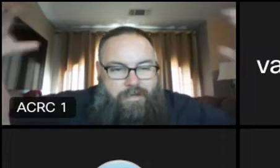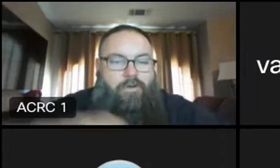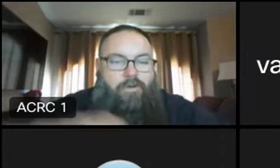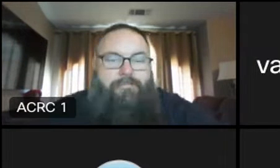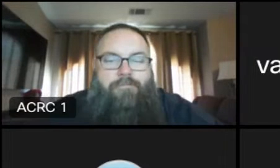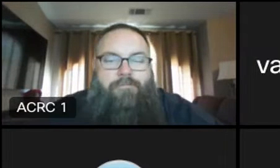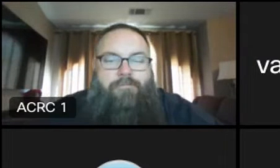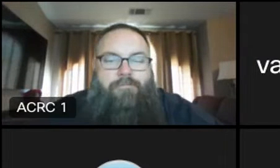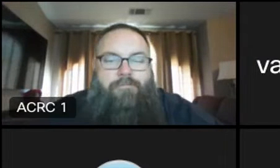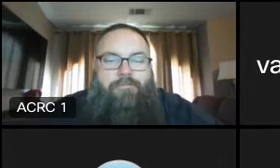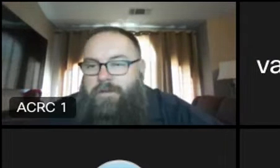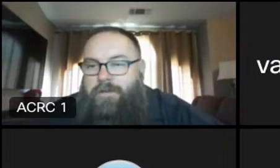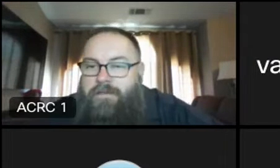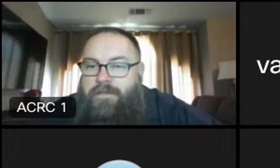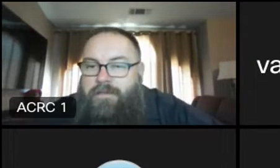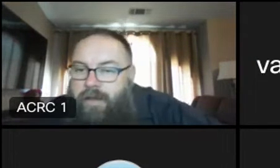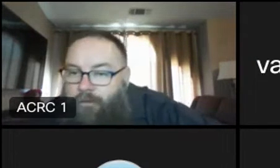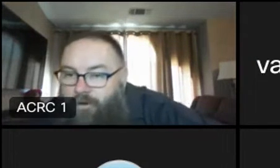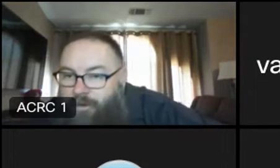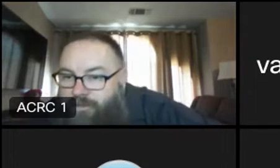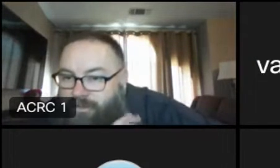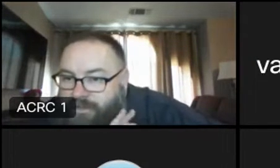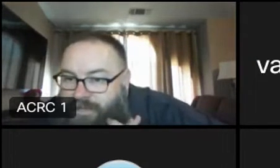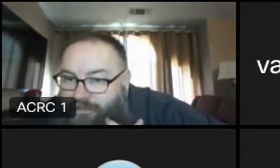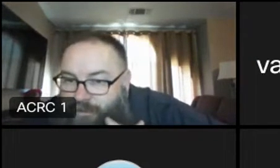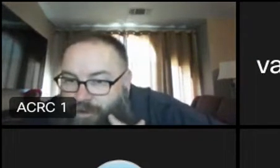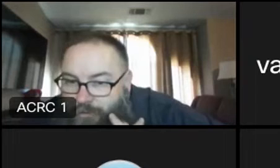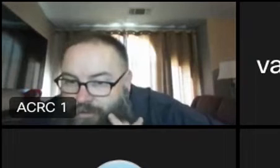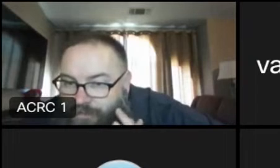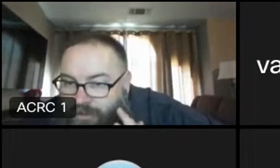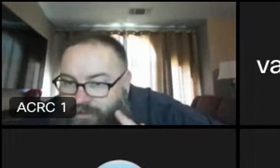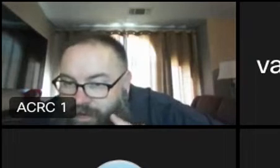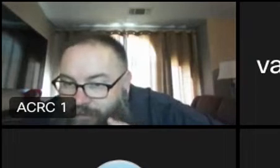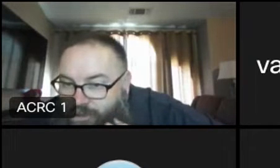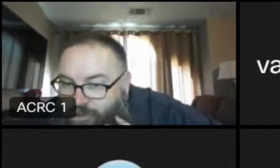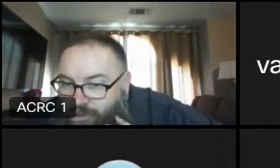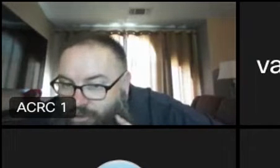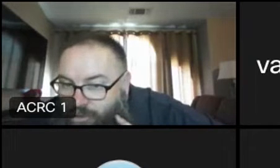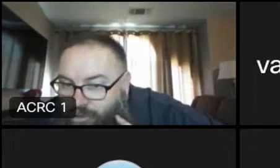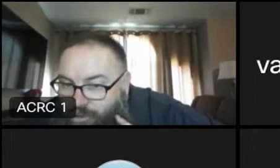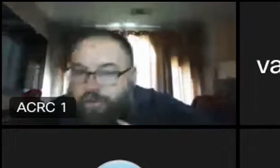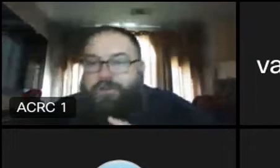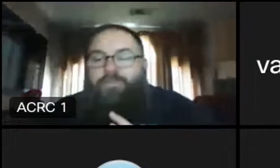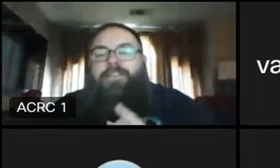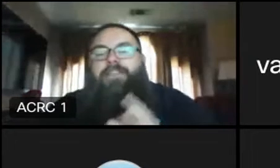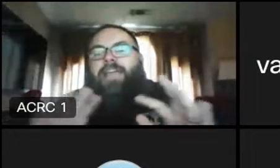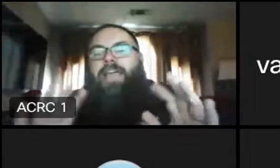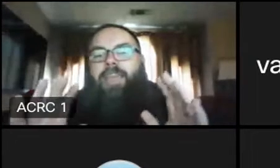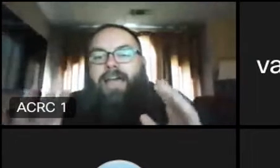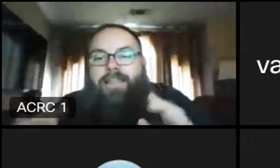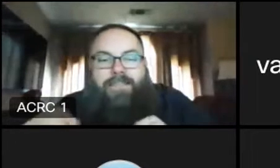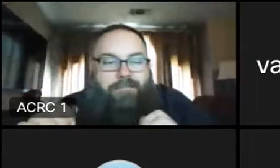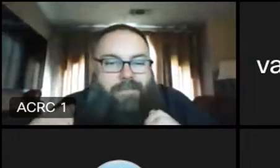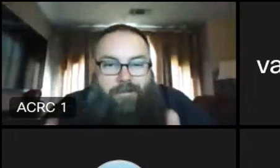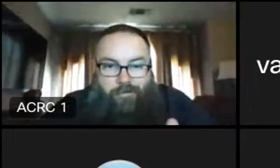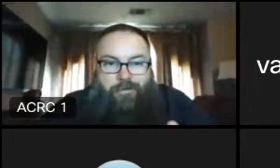has been brought up for us, I think it'd be nice. We're going to do this assessment with our participants. How many truly will not return in person? And